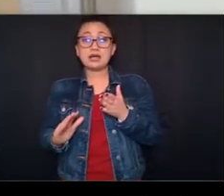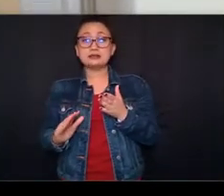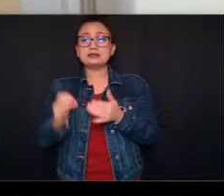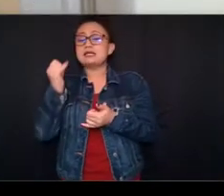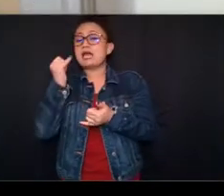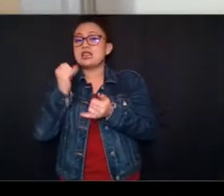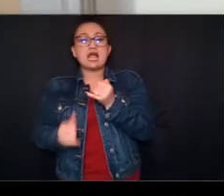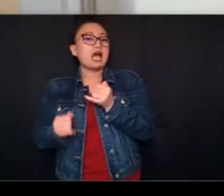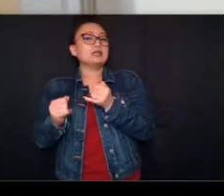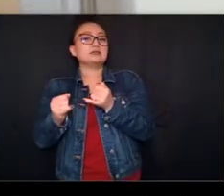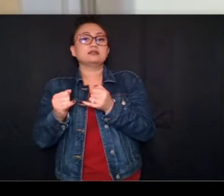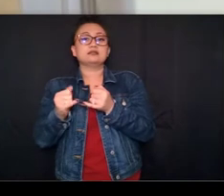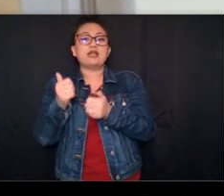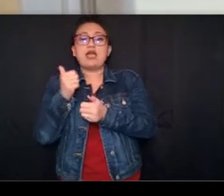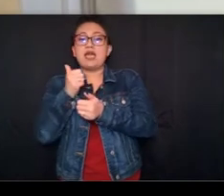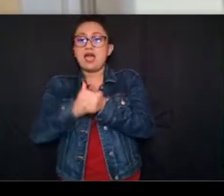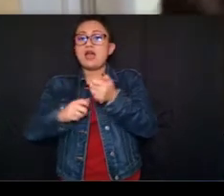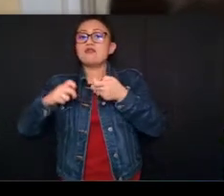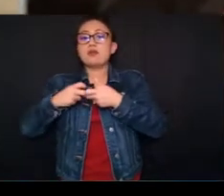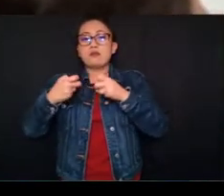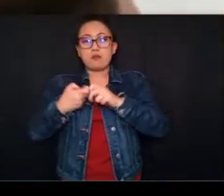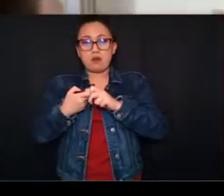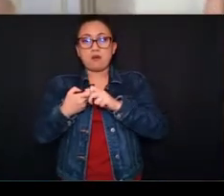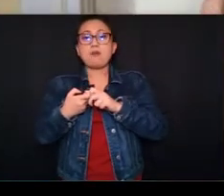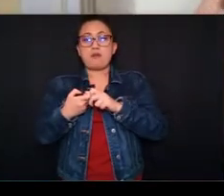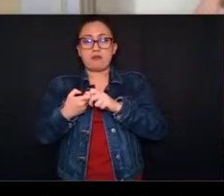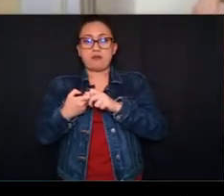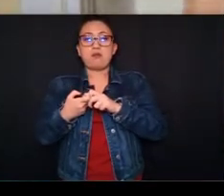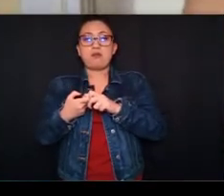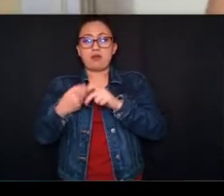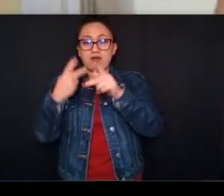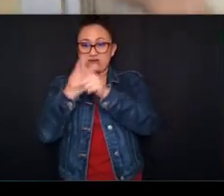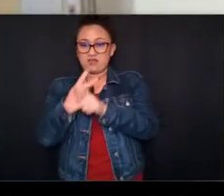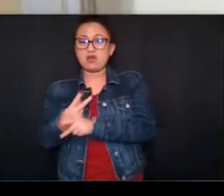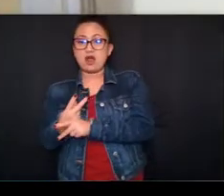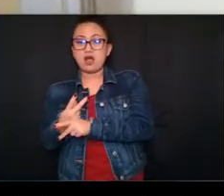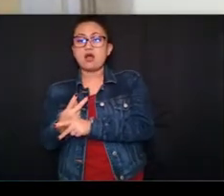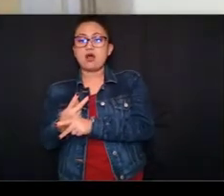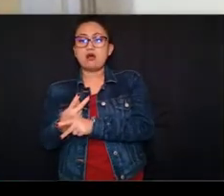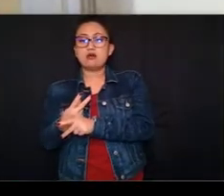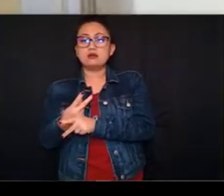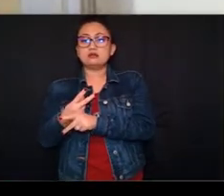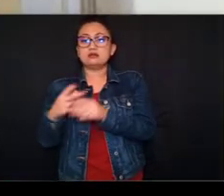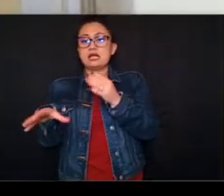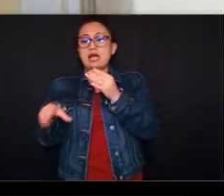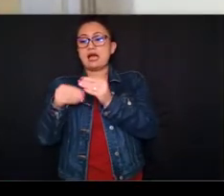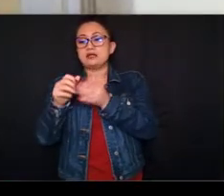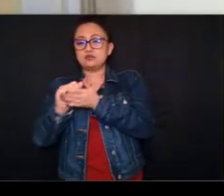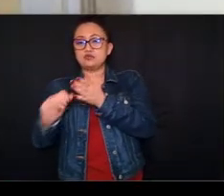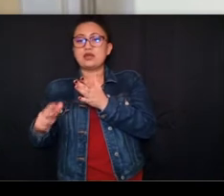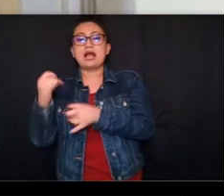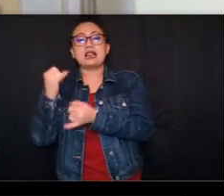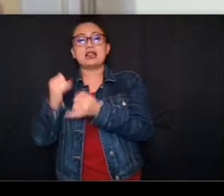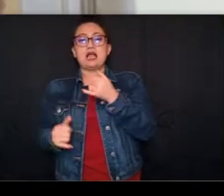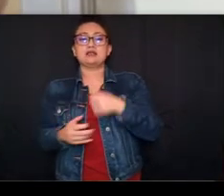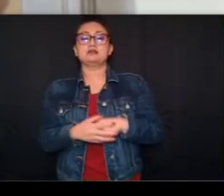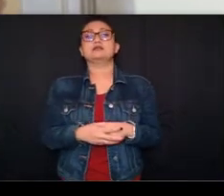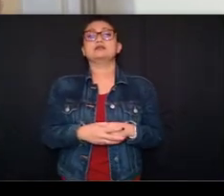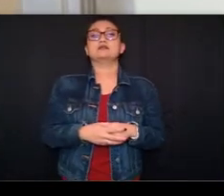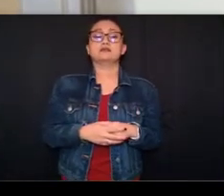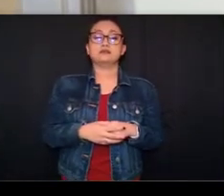to be last in every problem you do. So since we have multiplication here, that's step order number two,